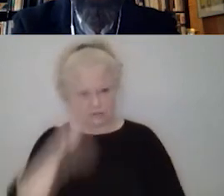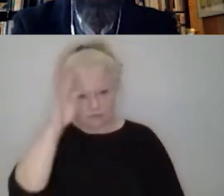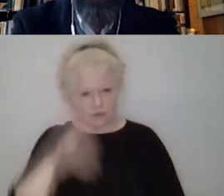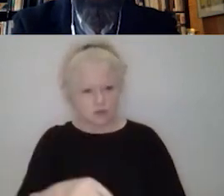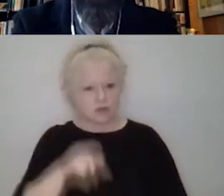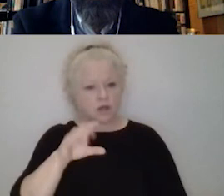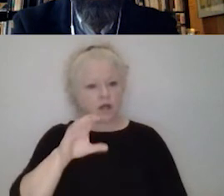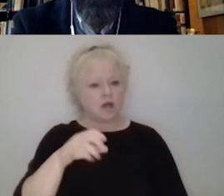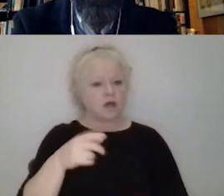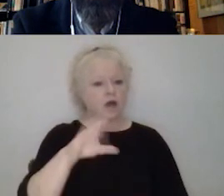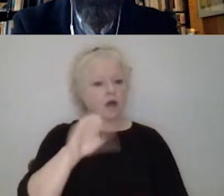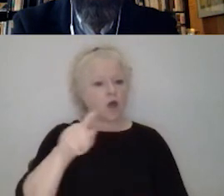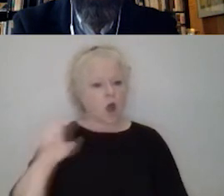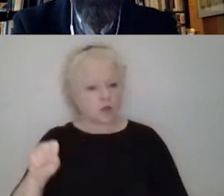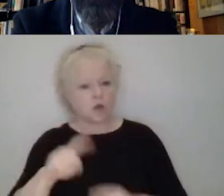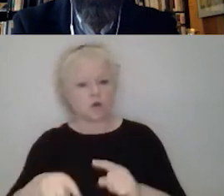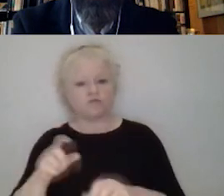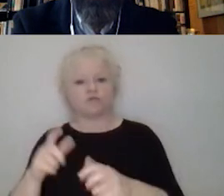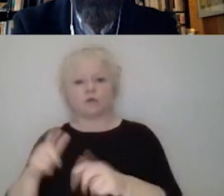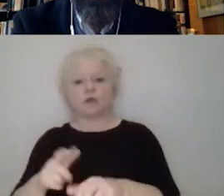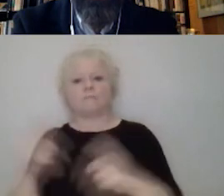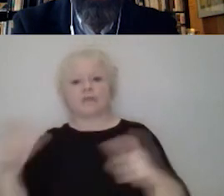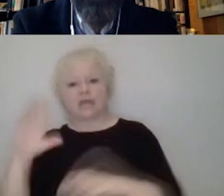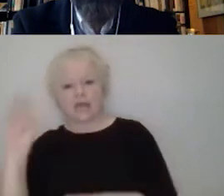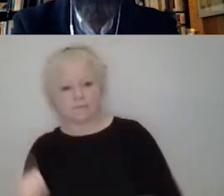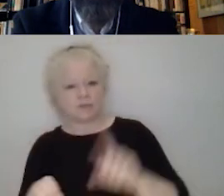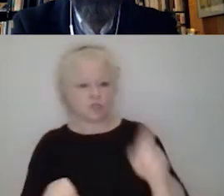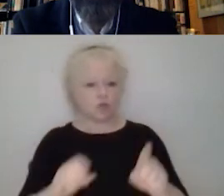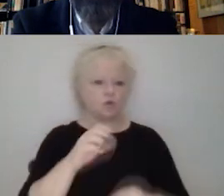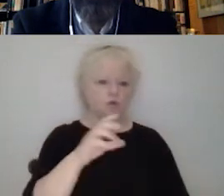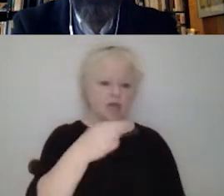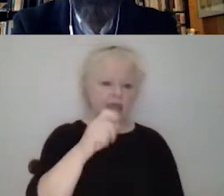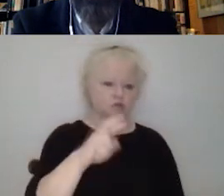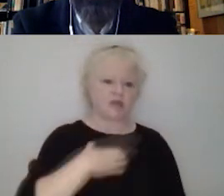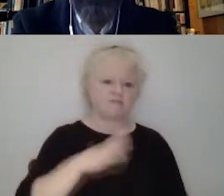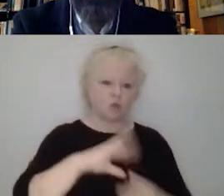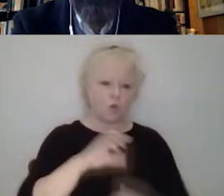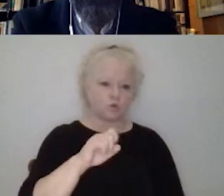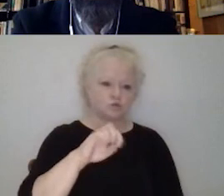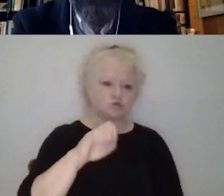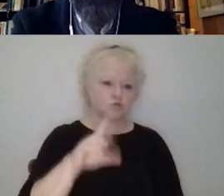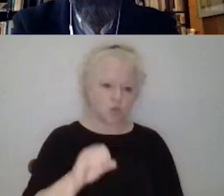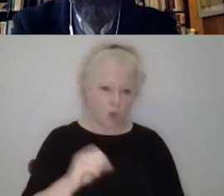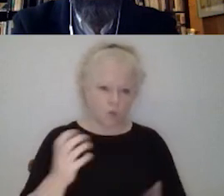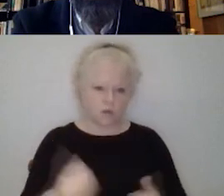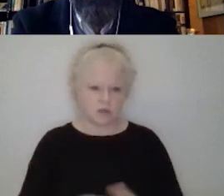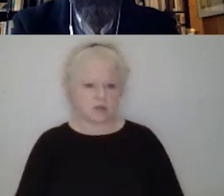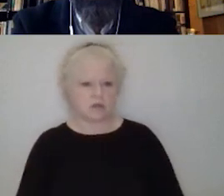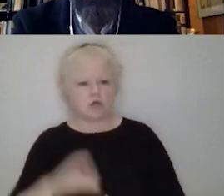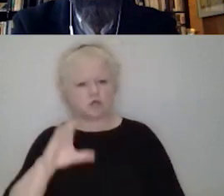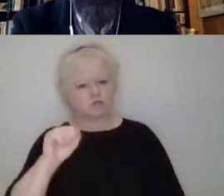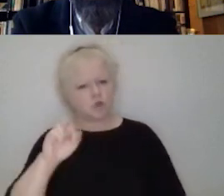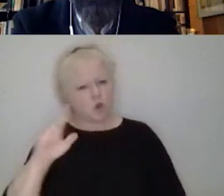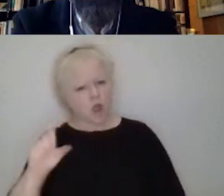studio. Carlos worked for a very, very big company. It's a different mindset, right? So Carlos, what do you take away? I know that you get inspired